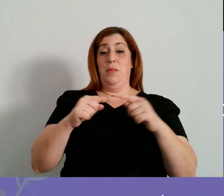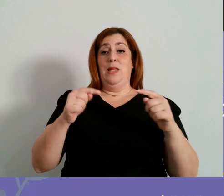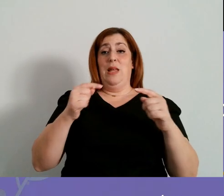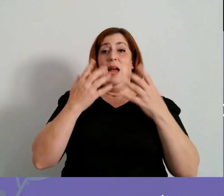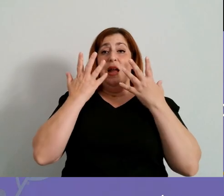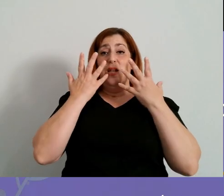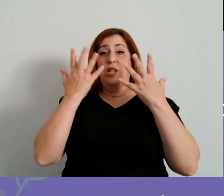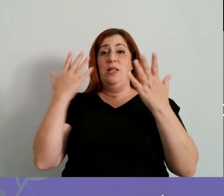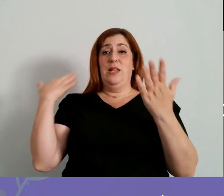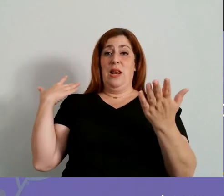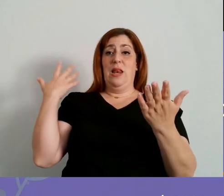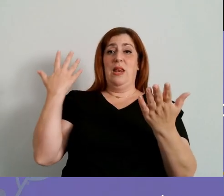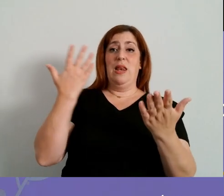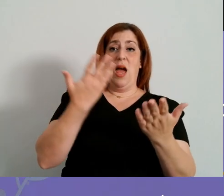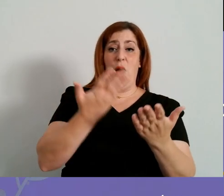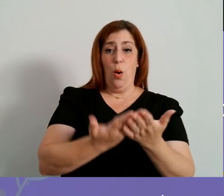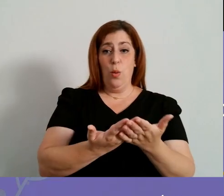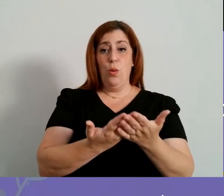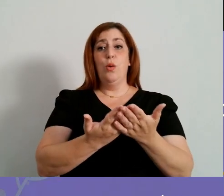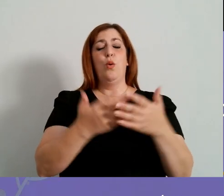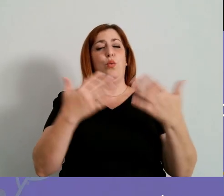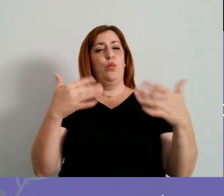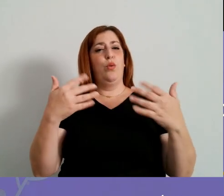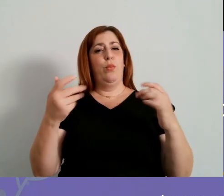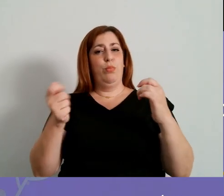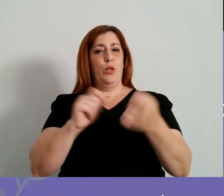if we all do keep trying.